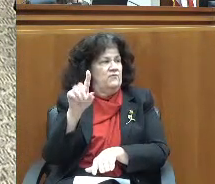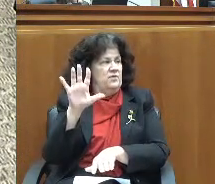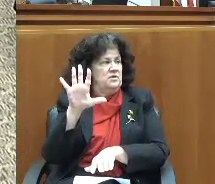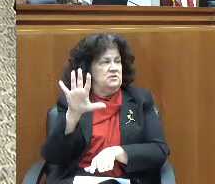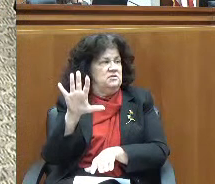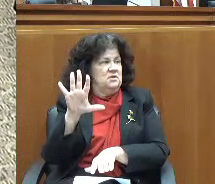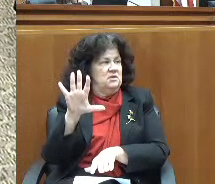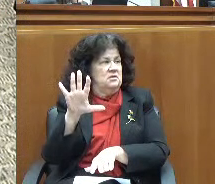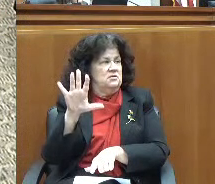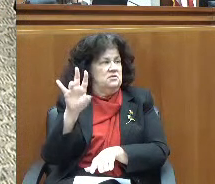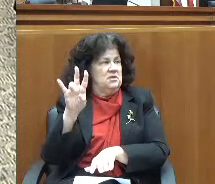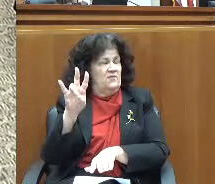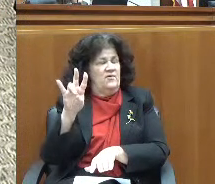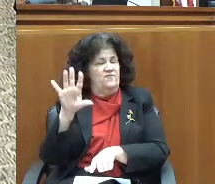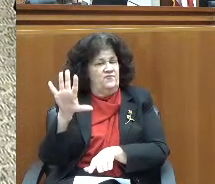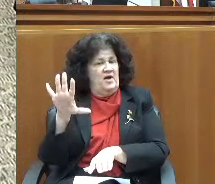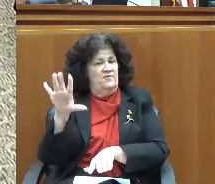check.